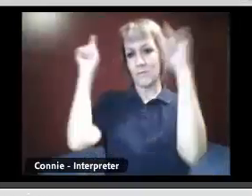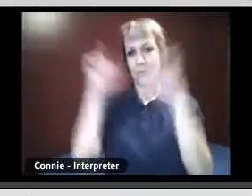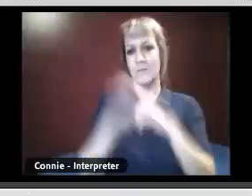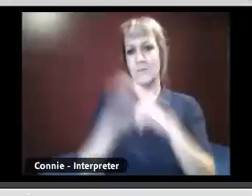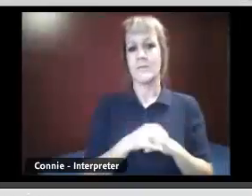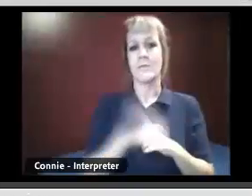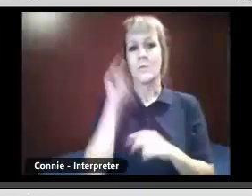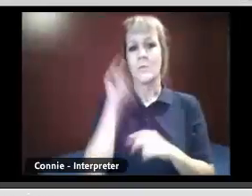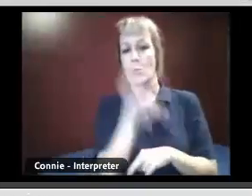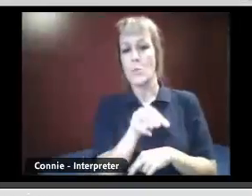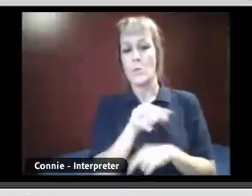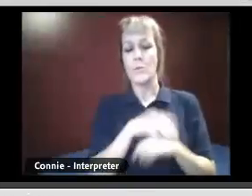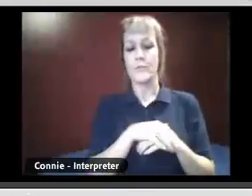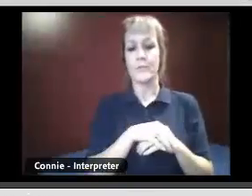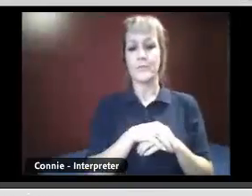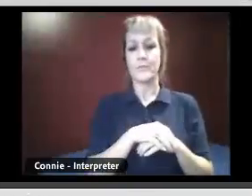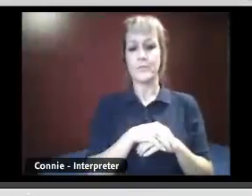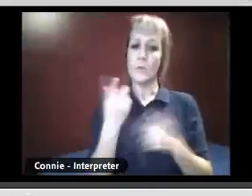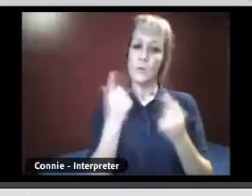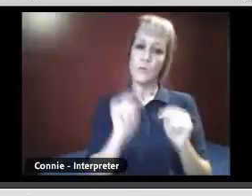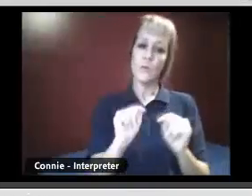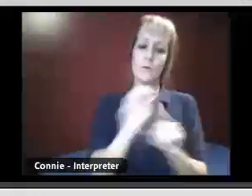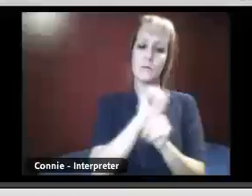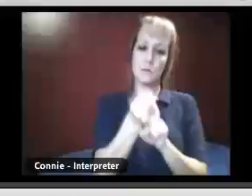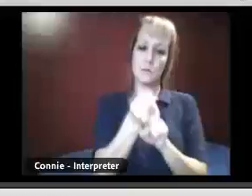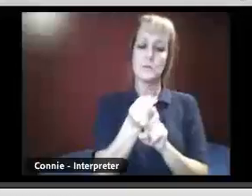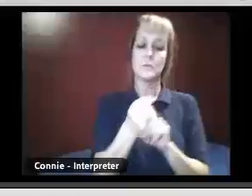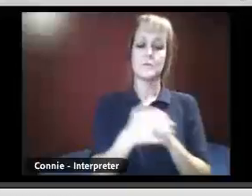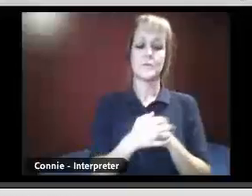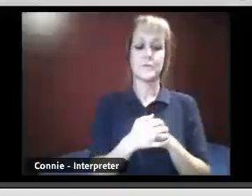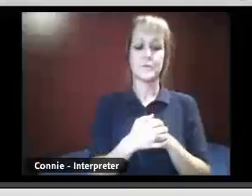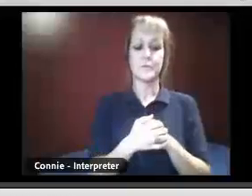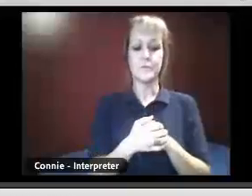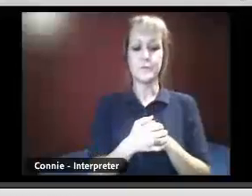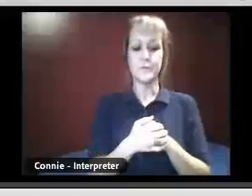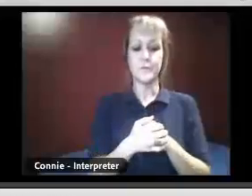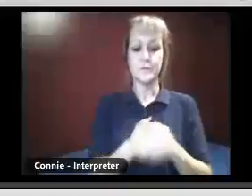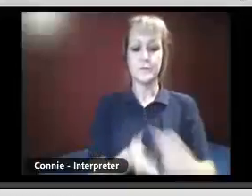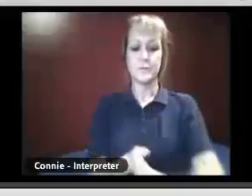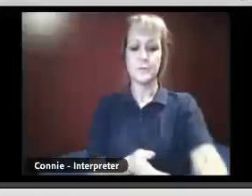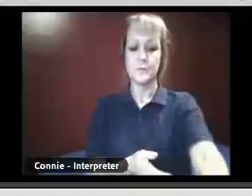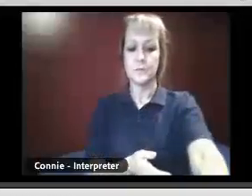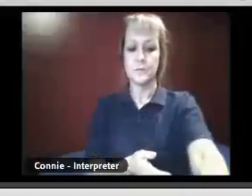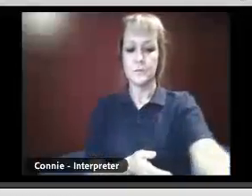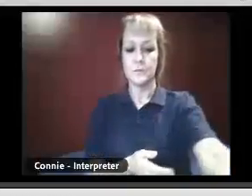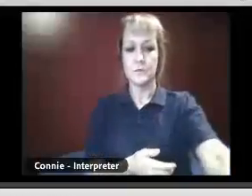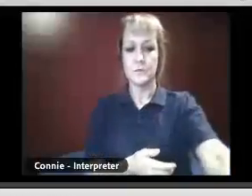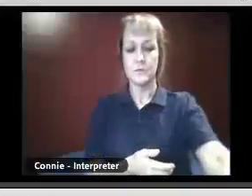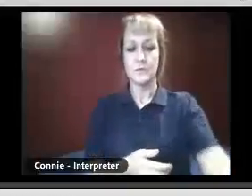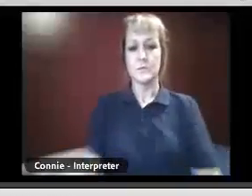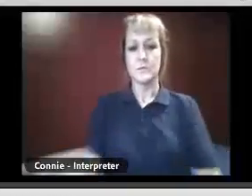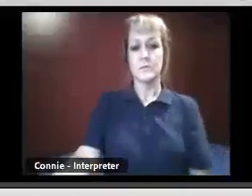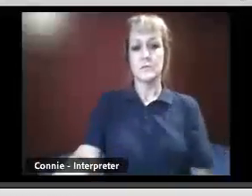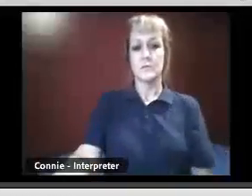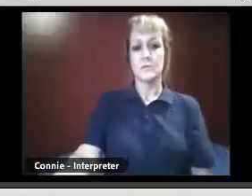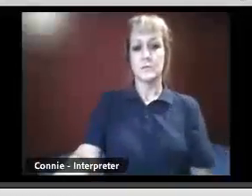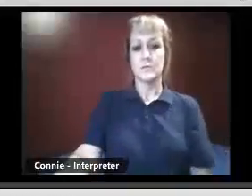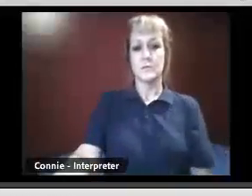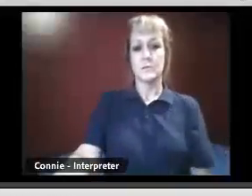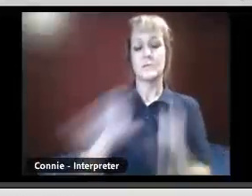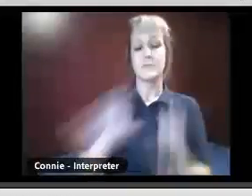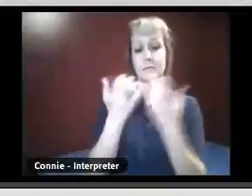look. I always try to bring in a situation or two, in our webinars. And in the classroom, we'll put a bunch more of these in. And for